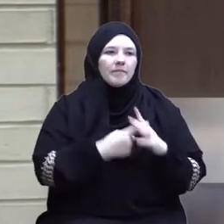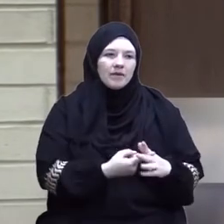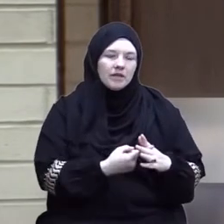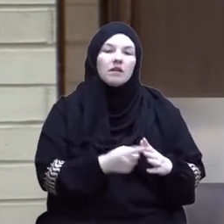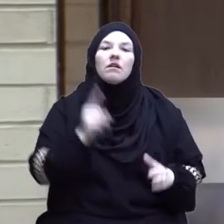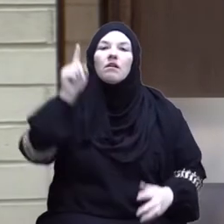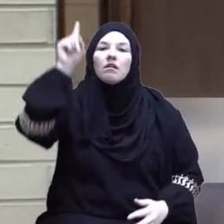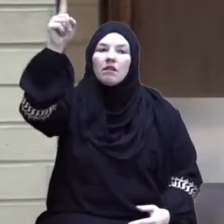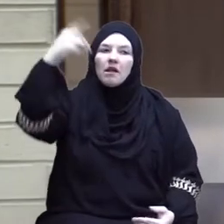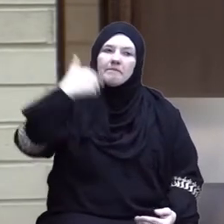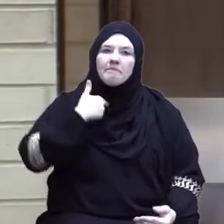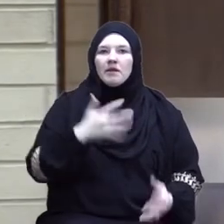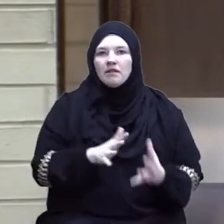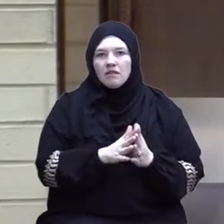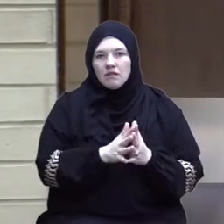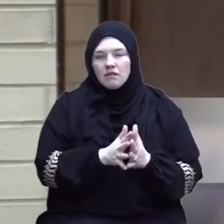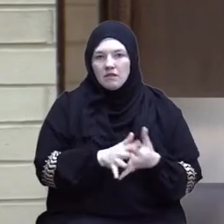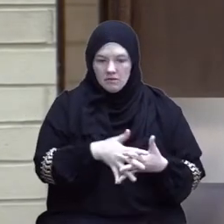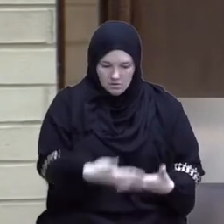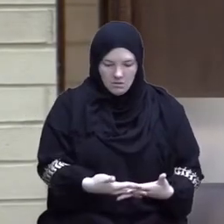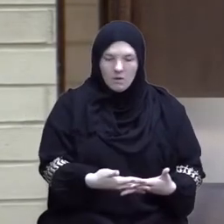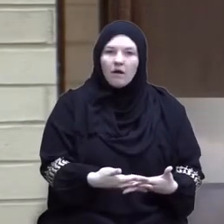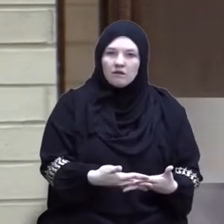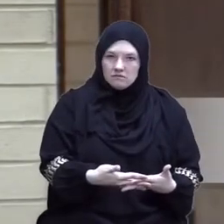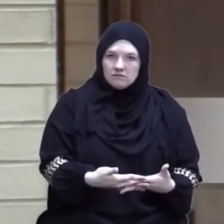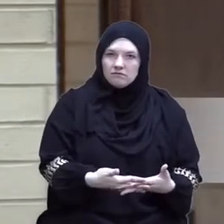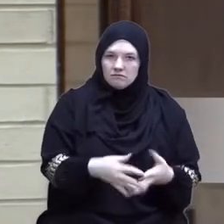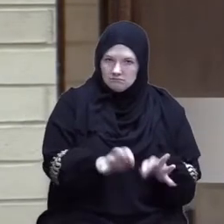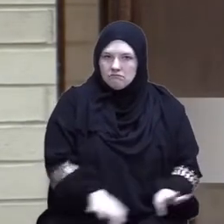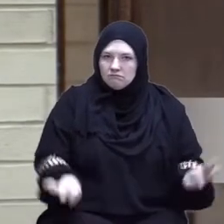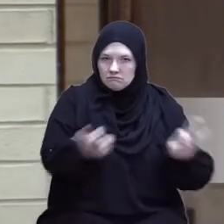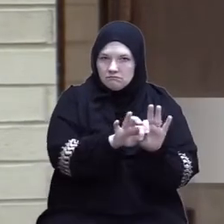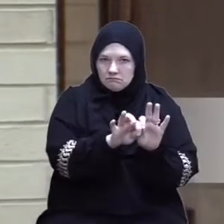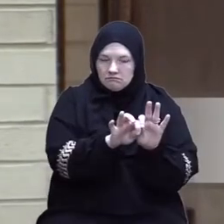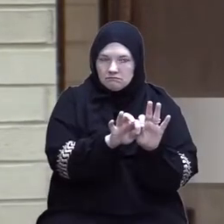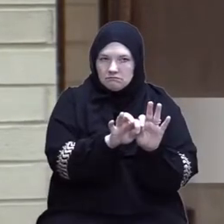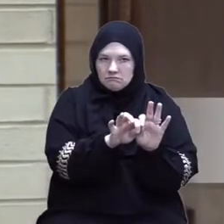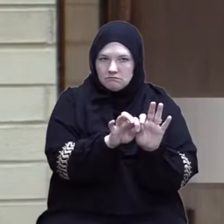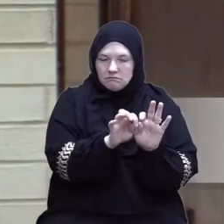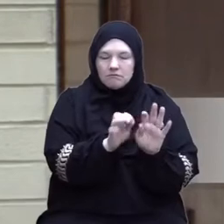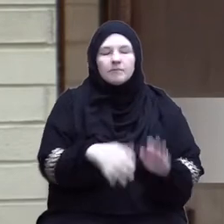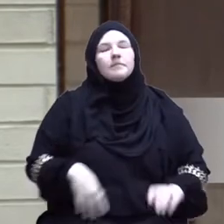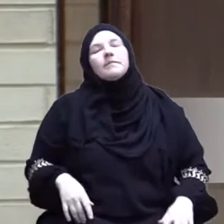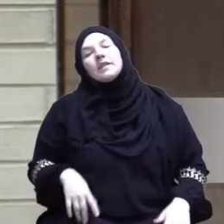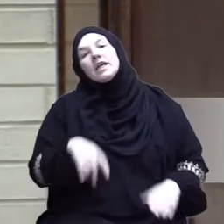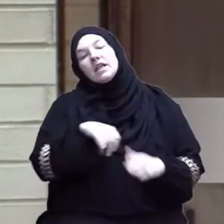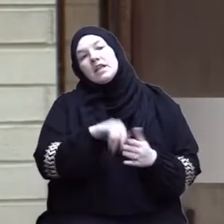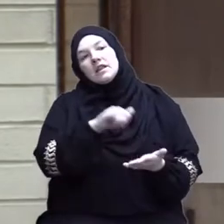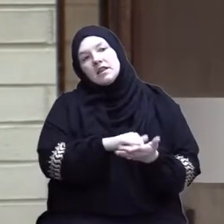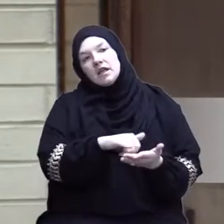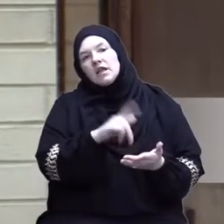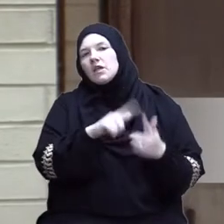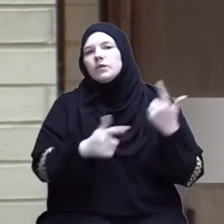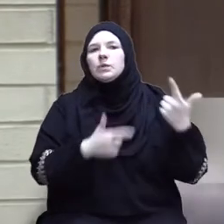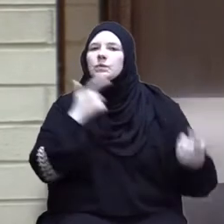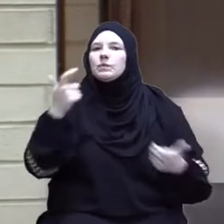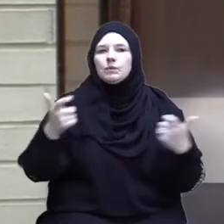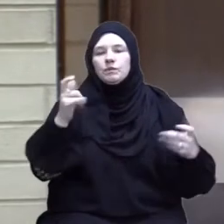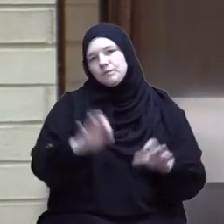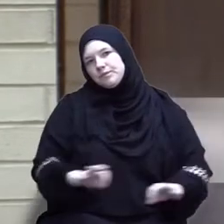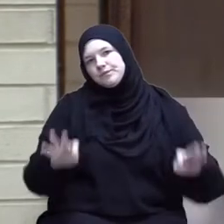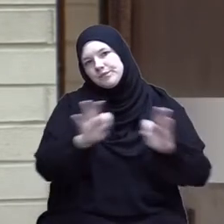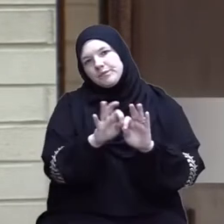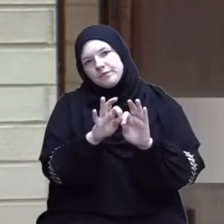Allah made the book the subject of the book. And in this, there is a huge